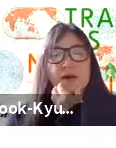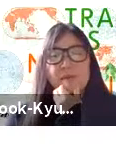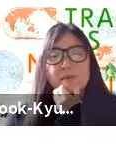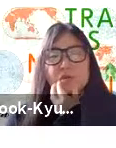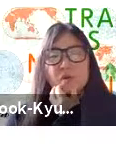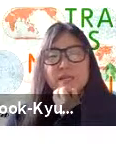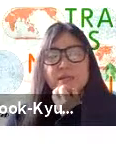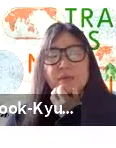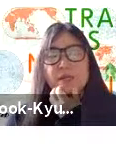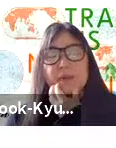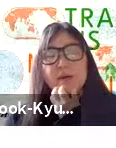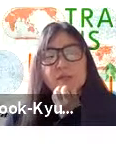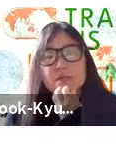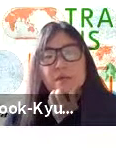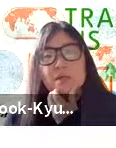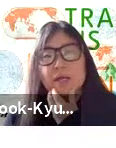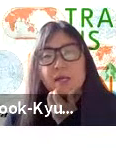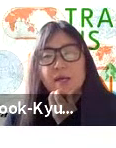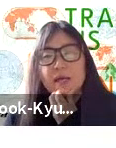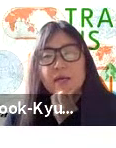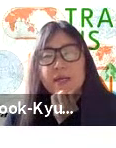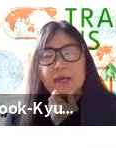So I'll talk a little bit about